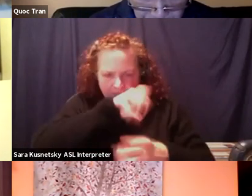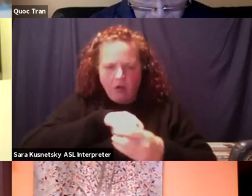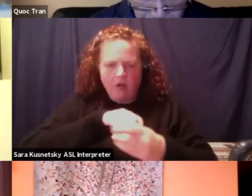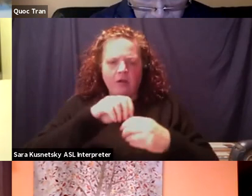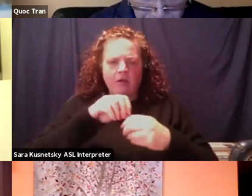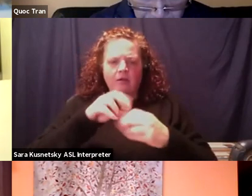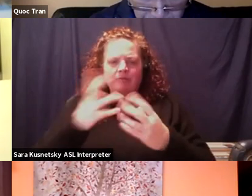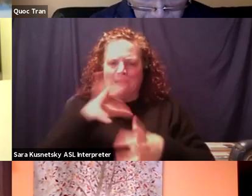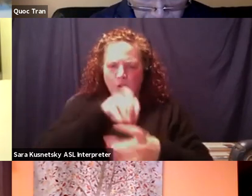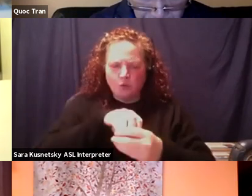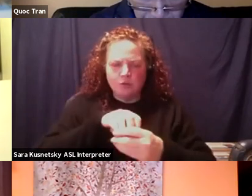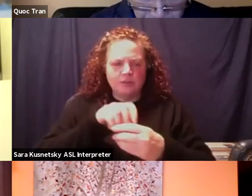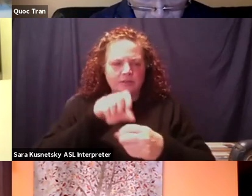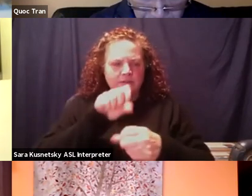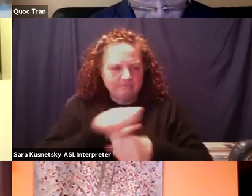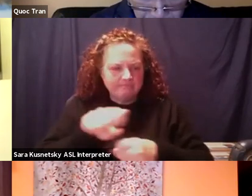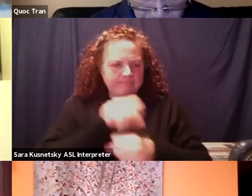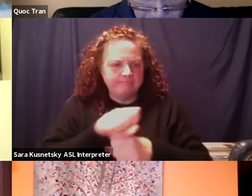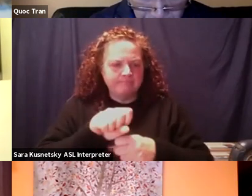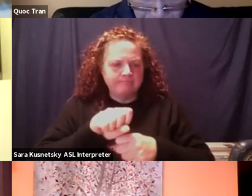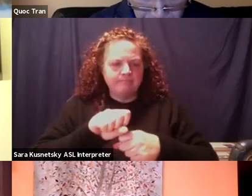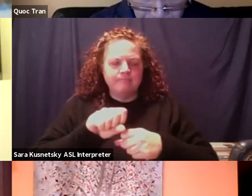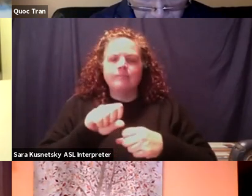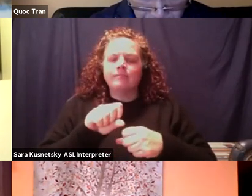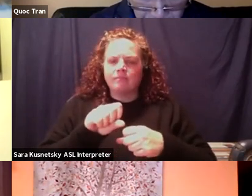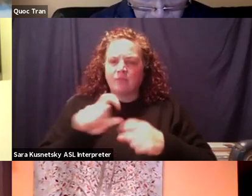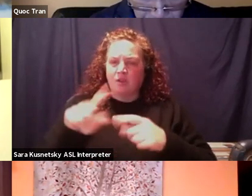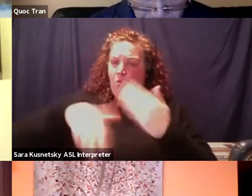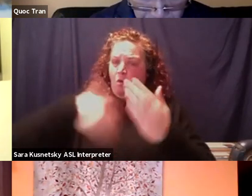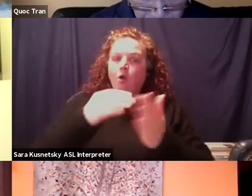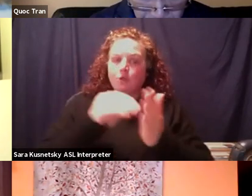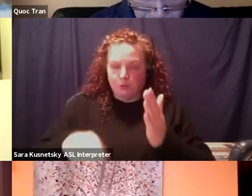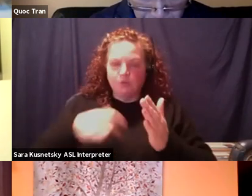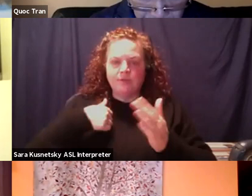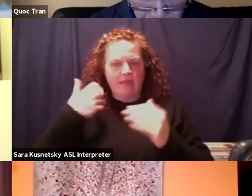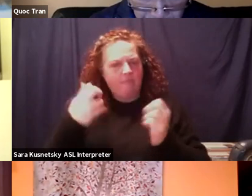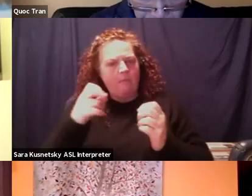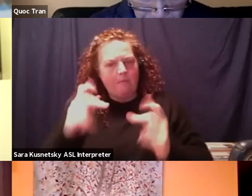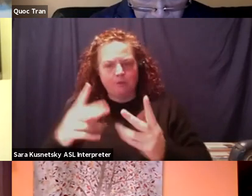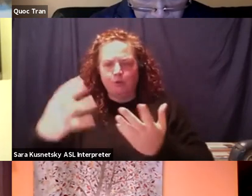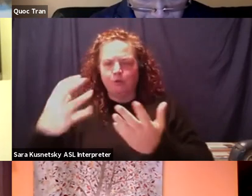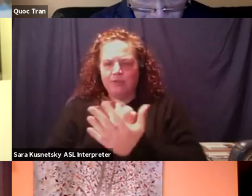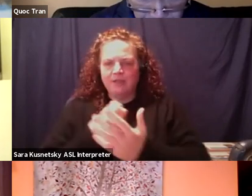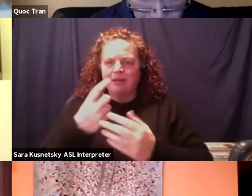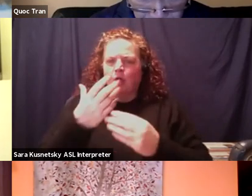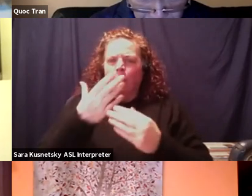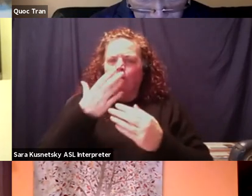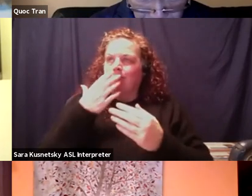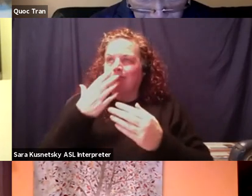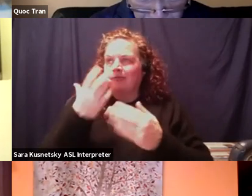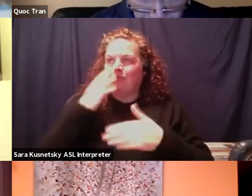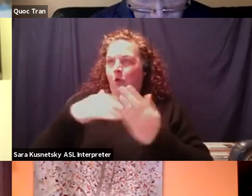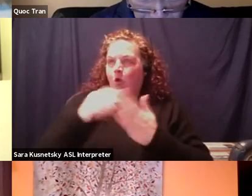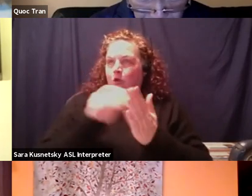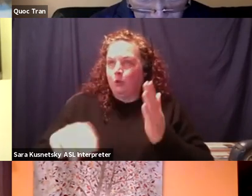all of our students in those classrooms have that opportunity. There's so much good that can come from Excellence for All being across, but I know